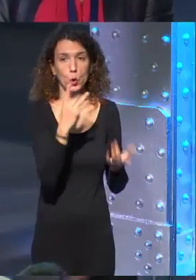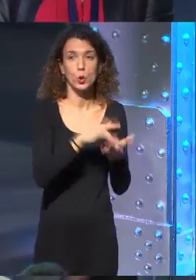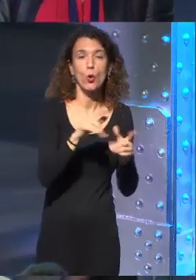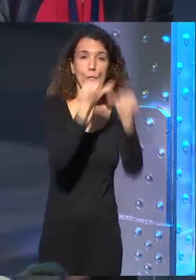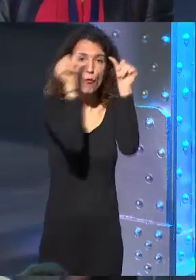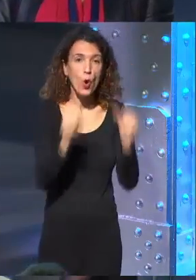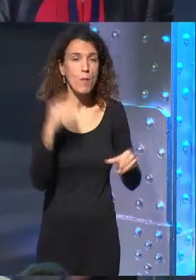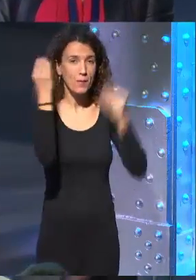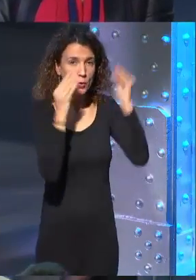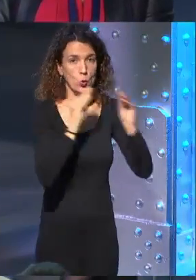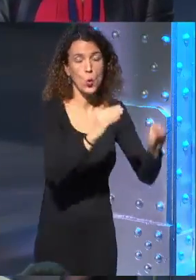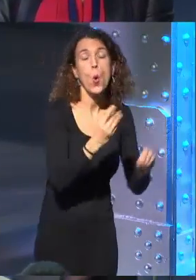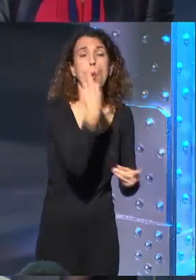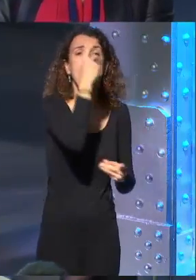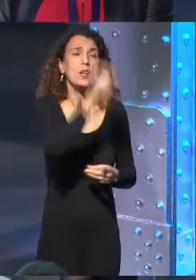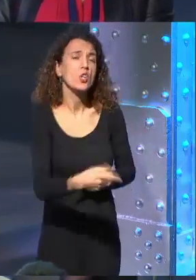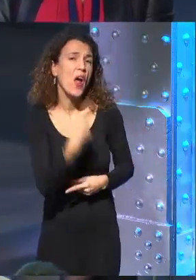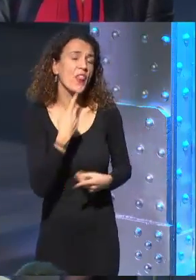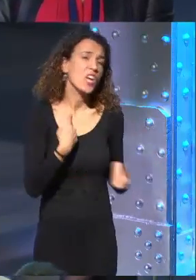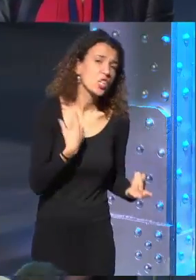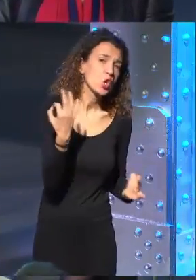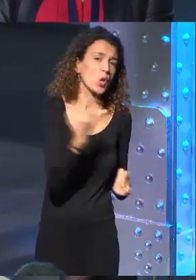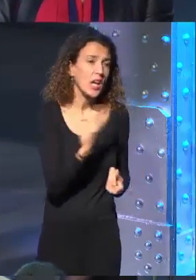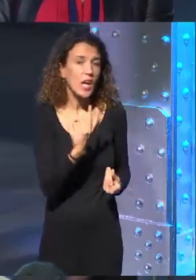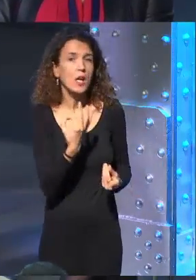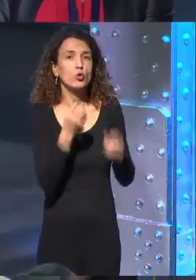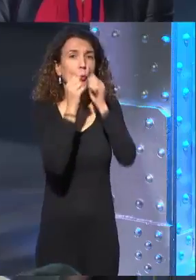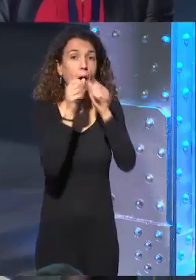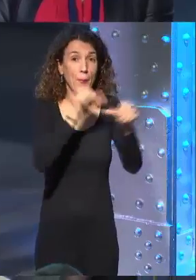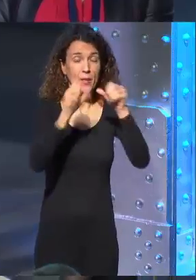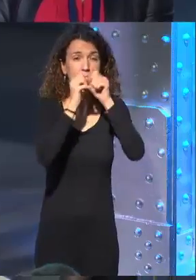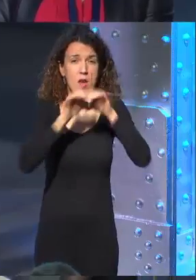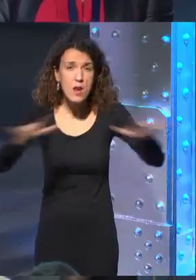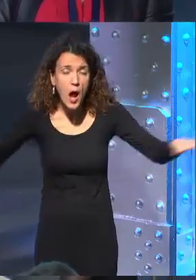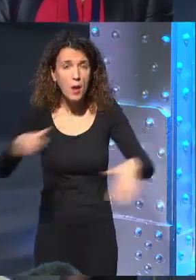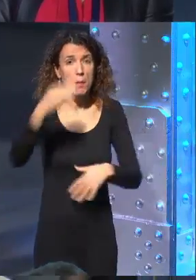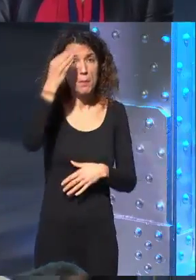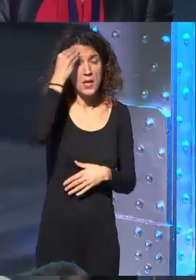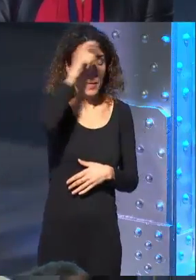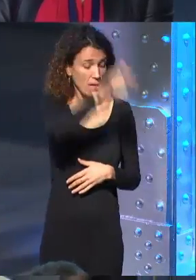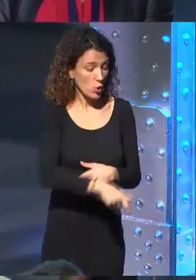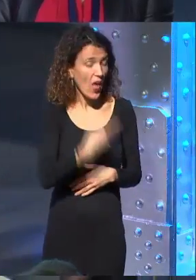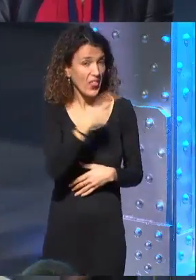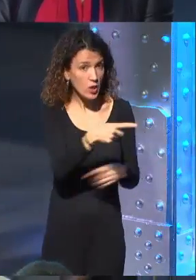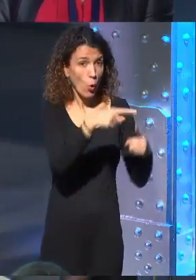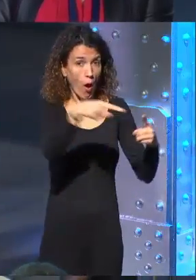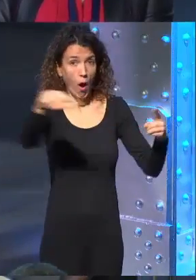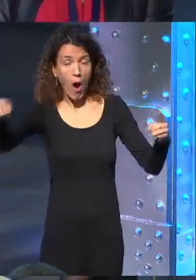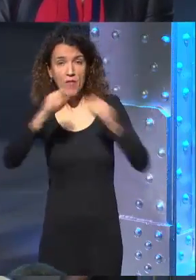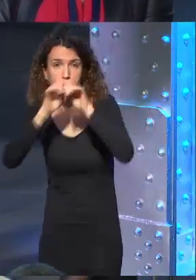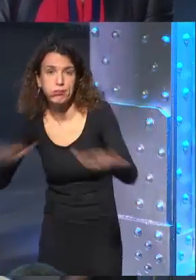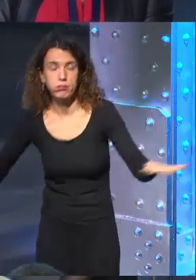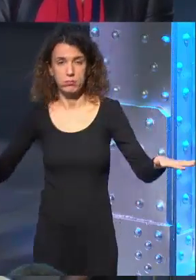because there are some behaviors, some ways of thinking. Well, someone has said that, whatever, this gets viral, everybody